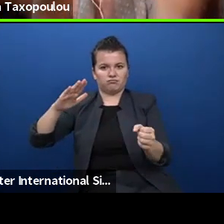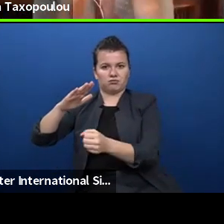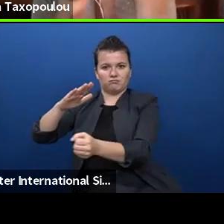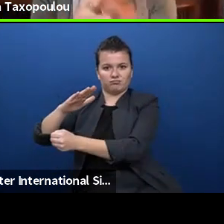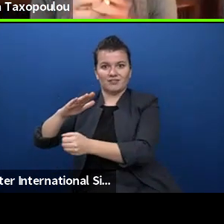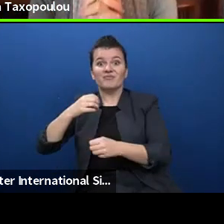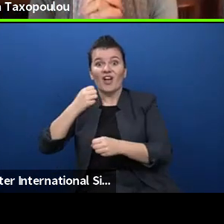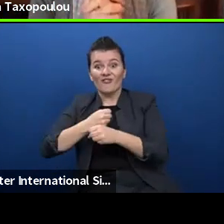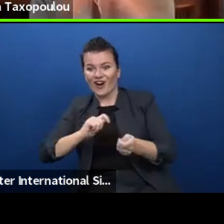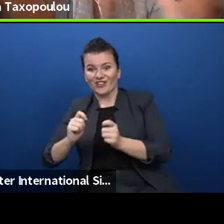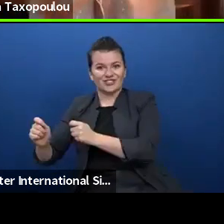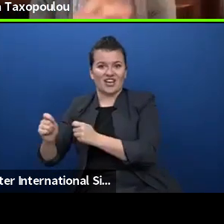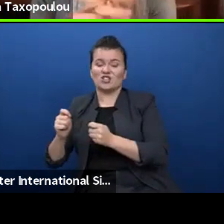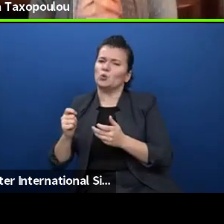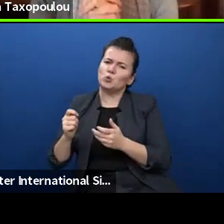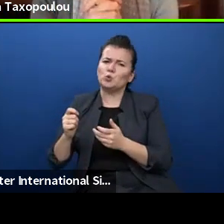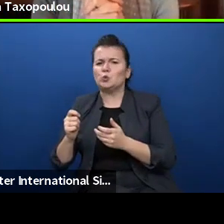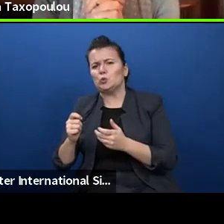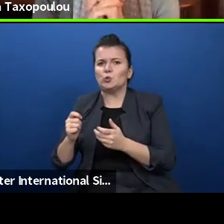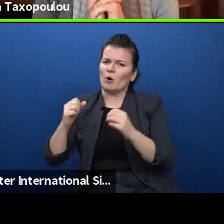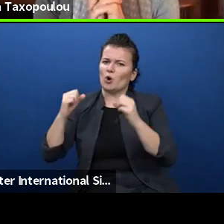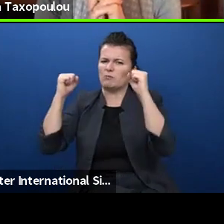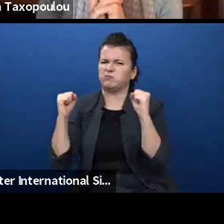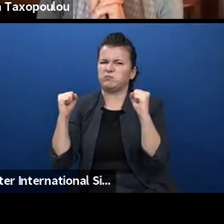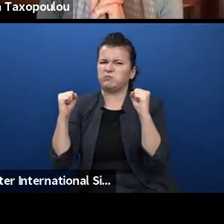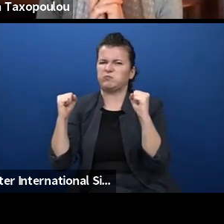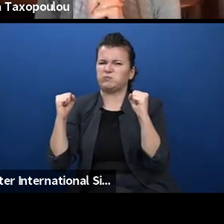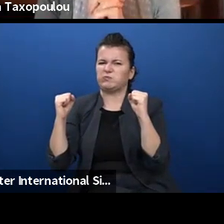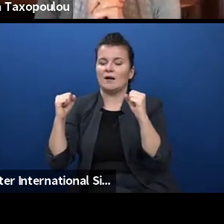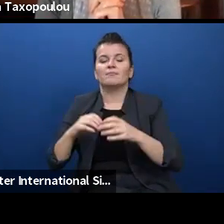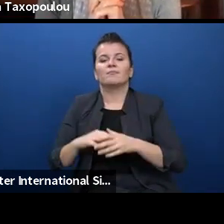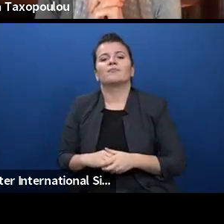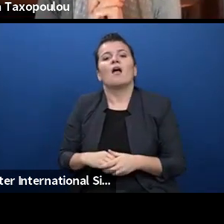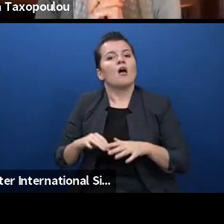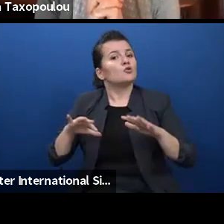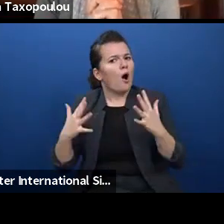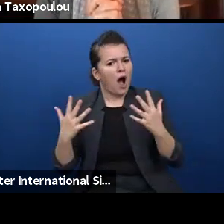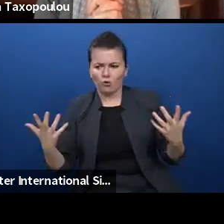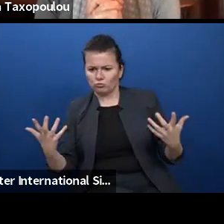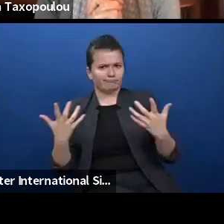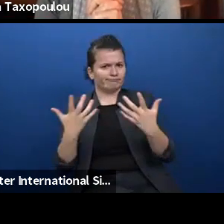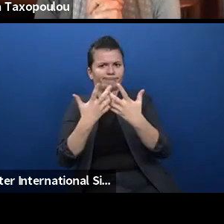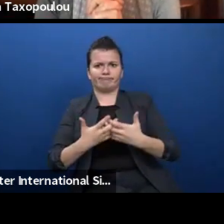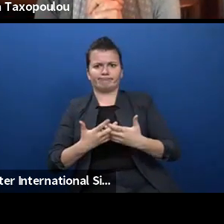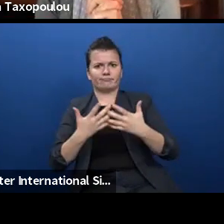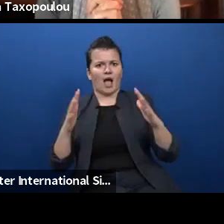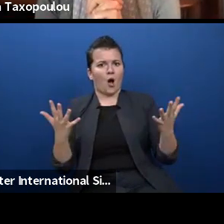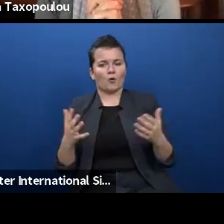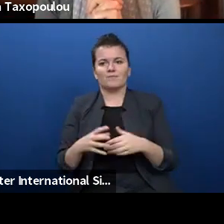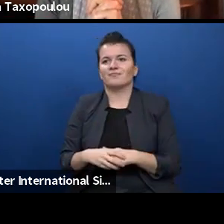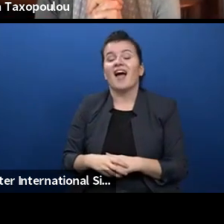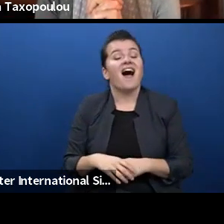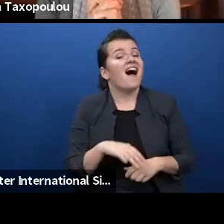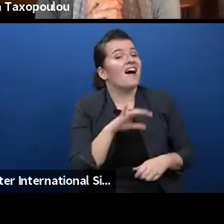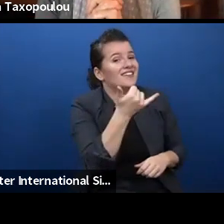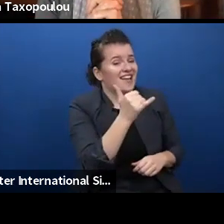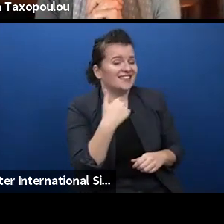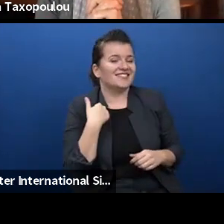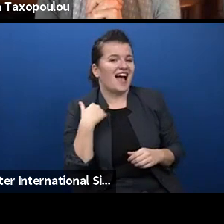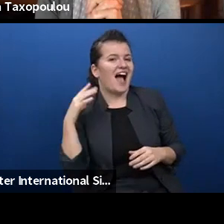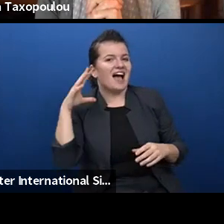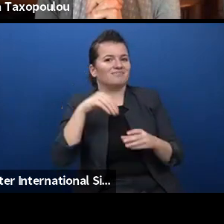work and how it relates to our discussion? Sure, and it might just be useful to know, for those of you from the theatre world, I've been a